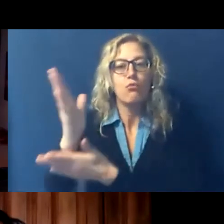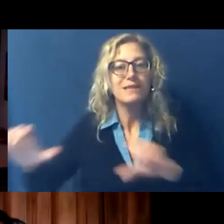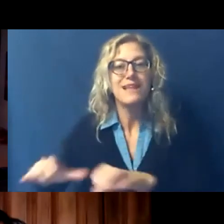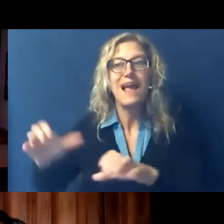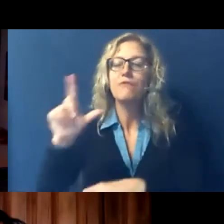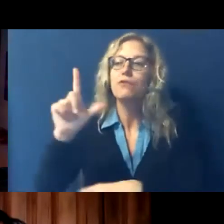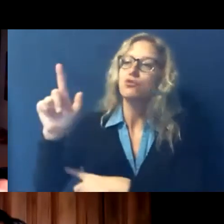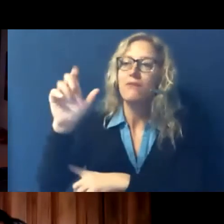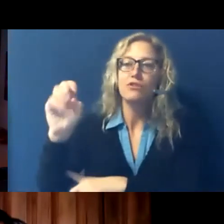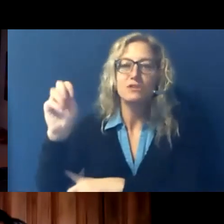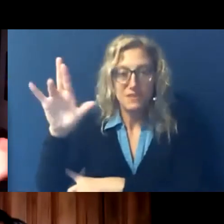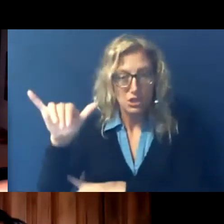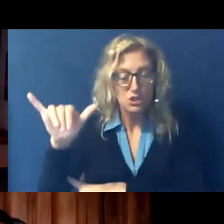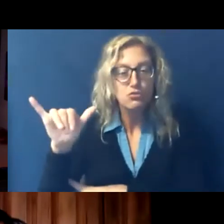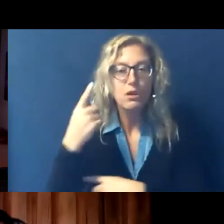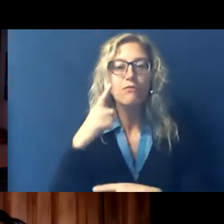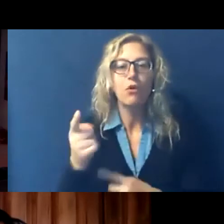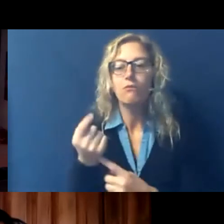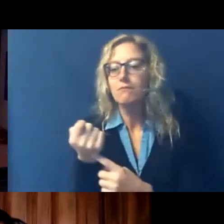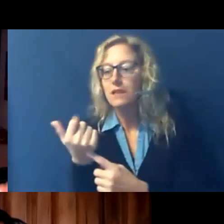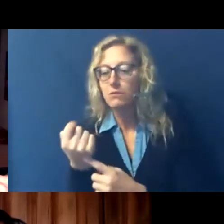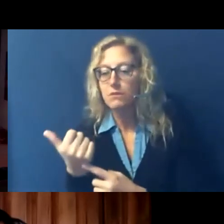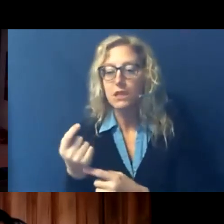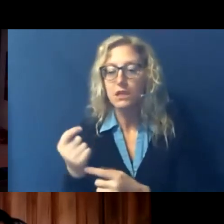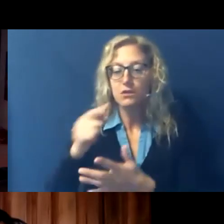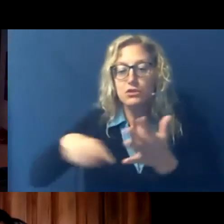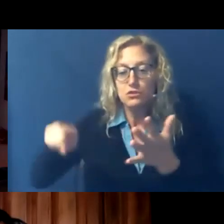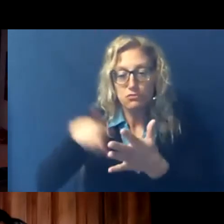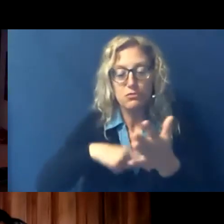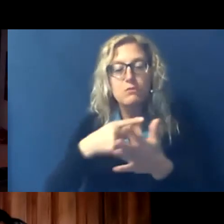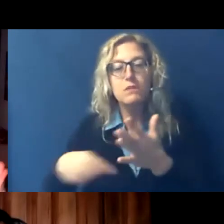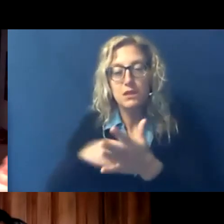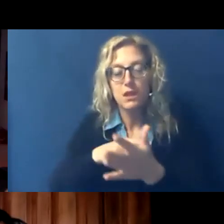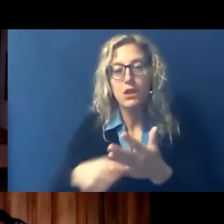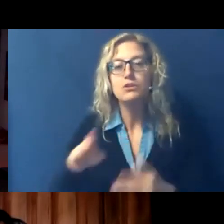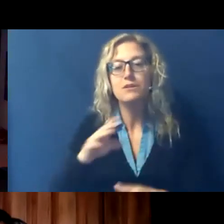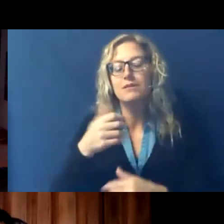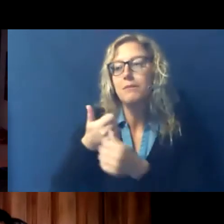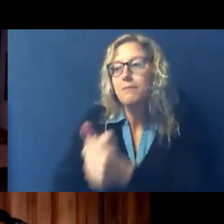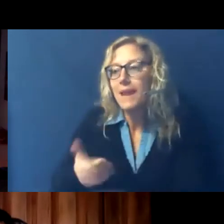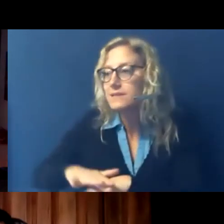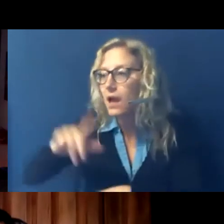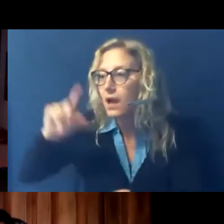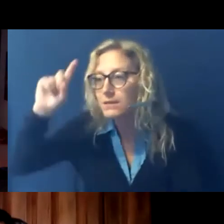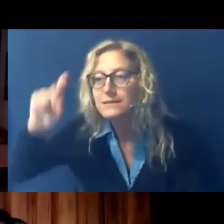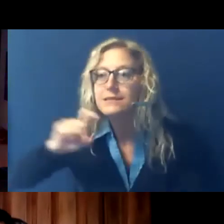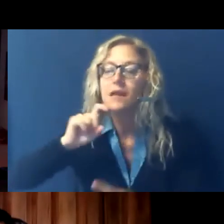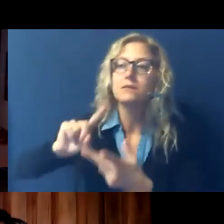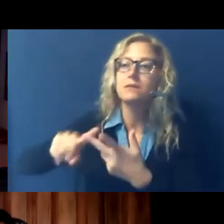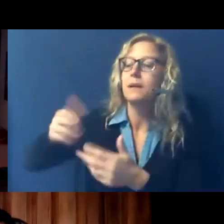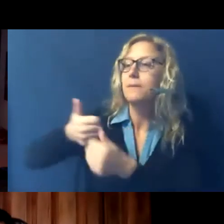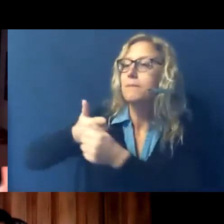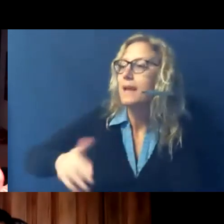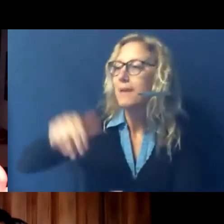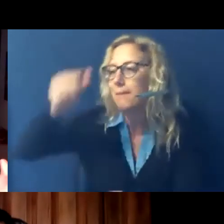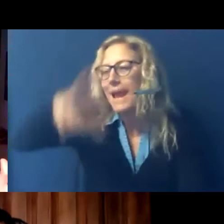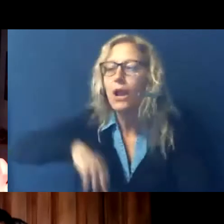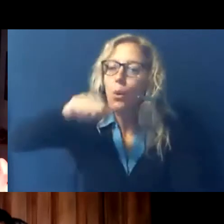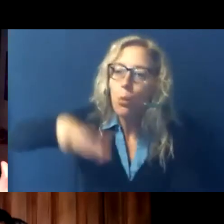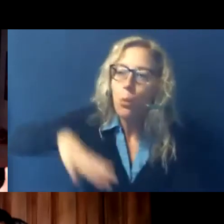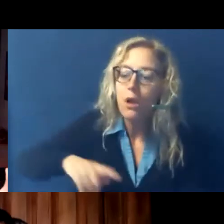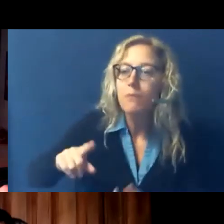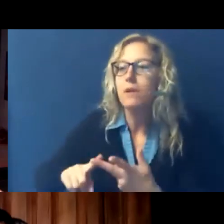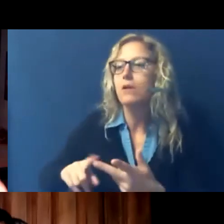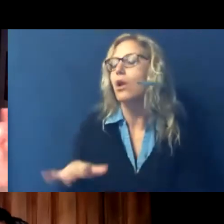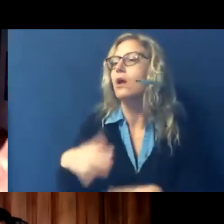century in terms of eliminating discrimination in healthcare based on sex, in terms of eliminating discrimination based on